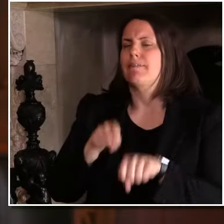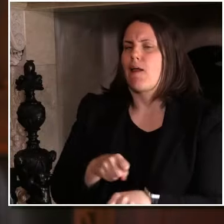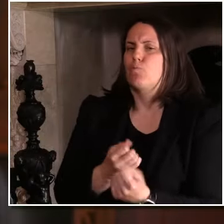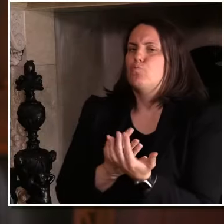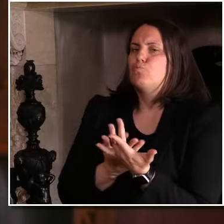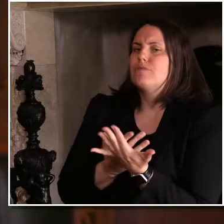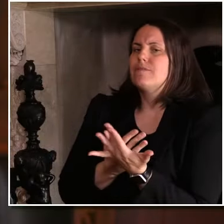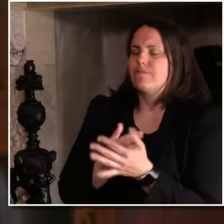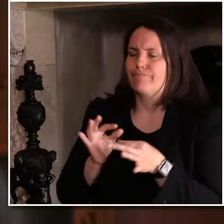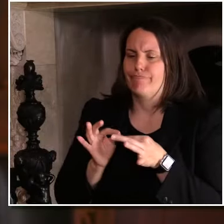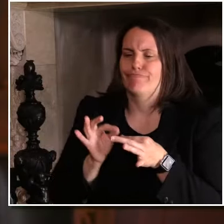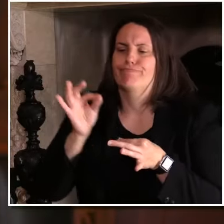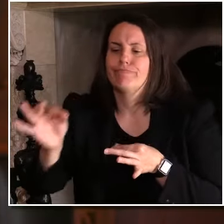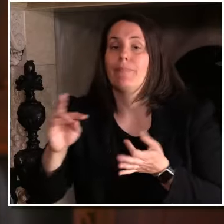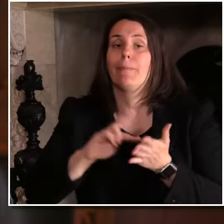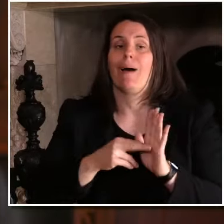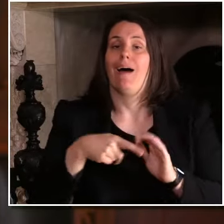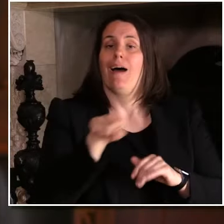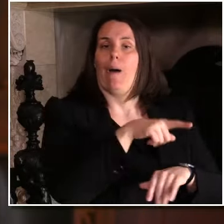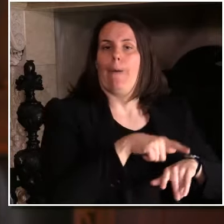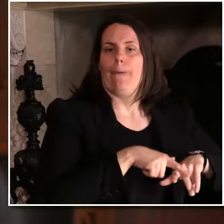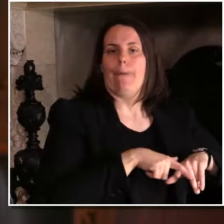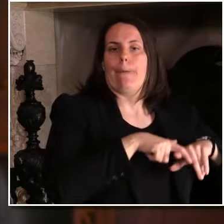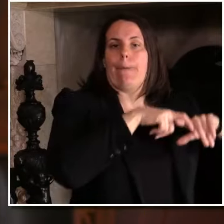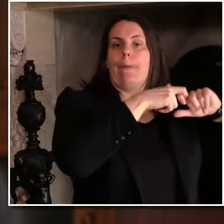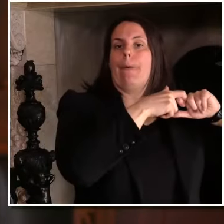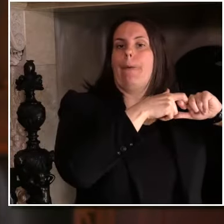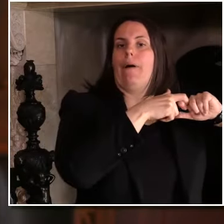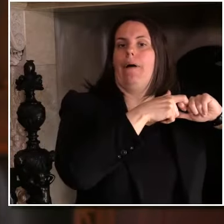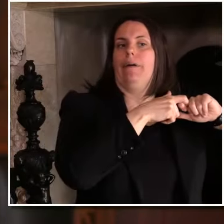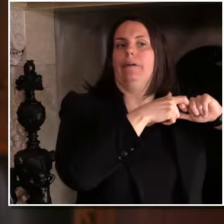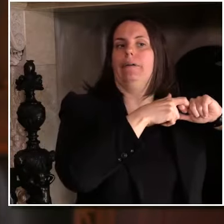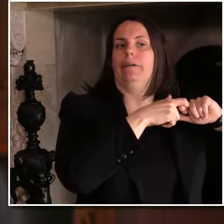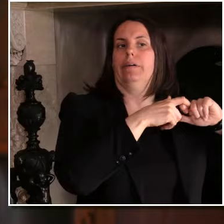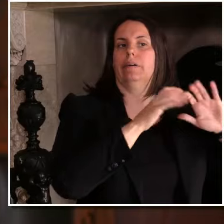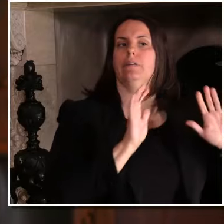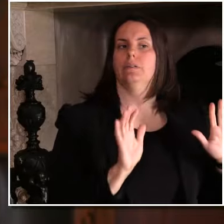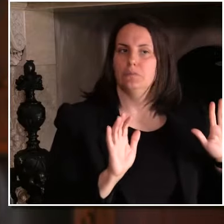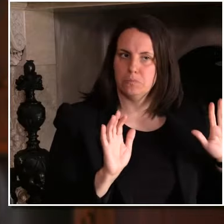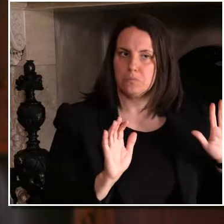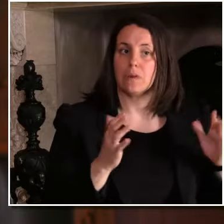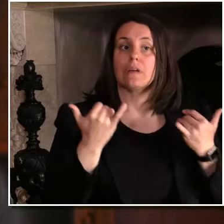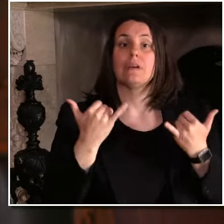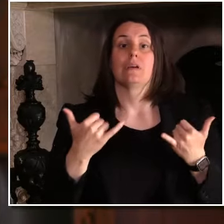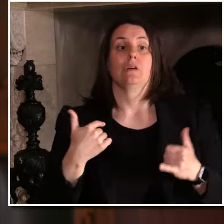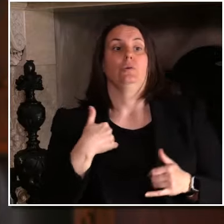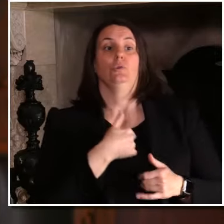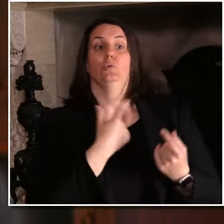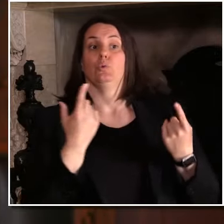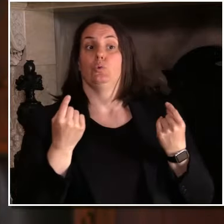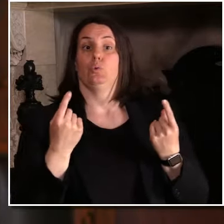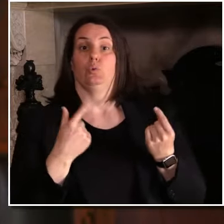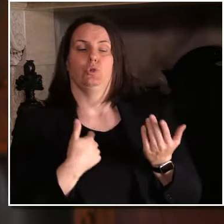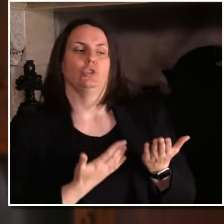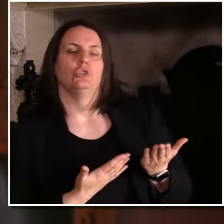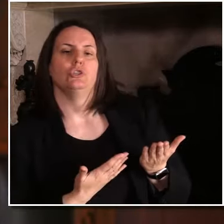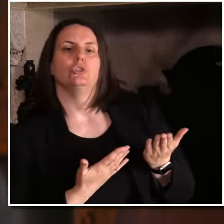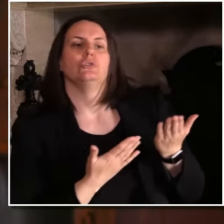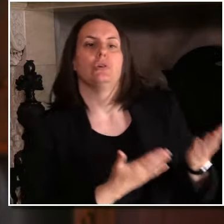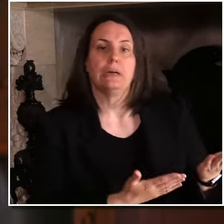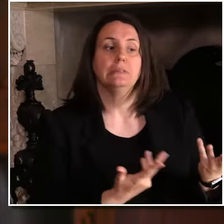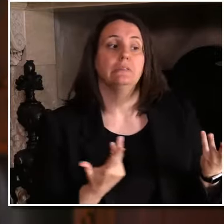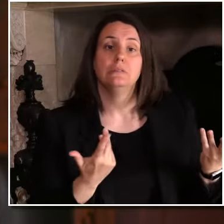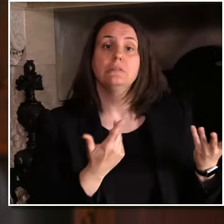in COVID-19 cases is building up this testing capacity, building up our PPE